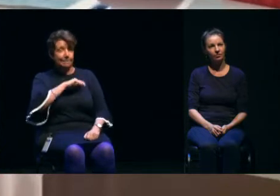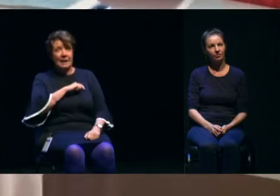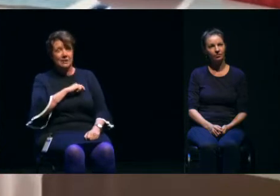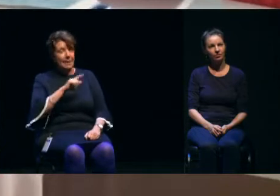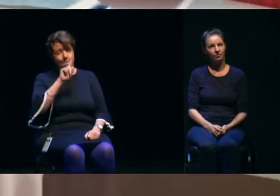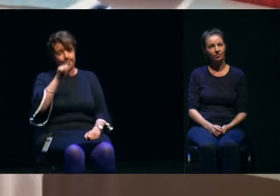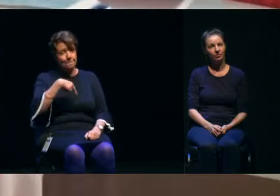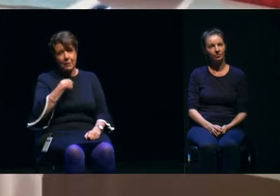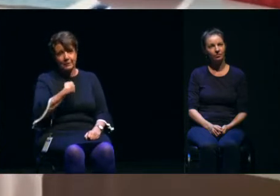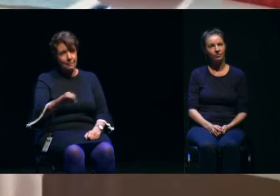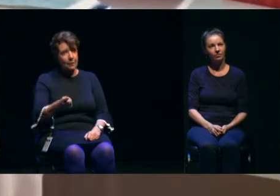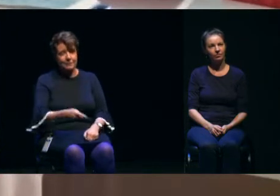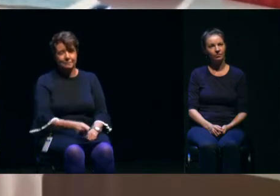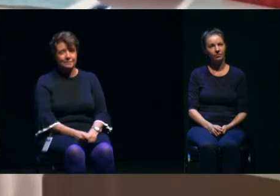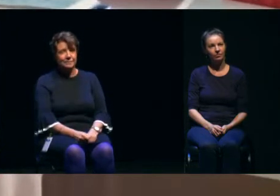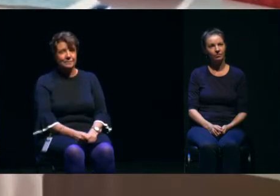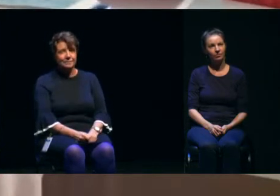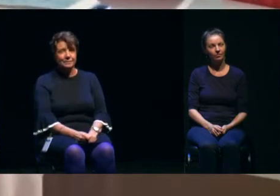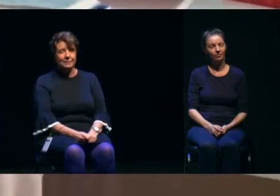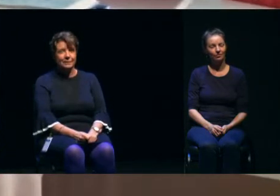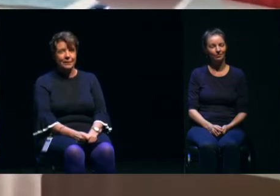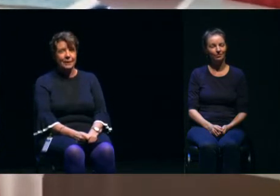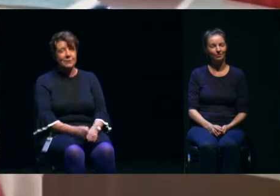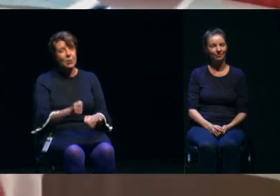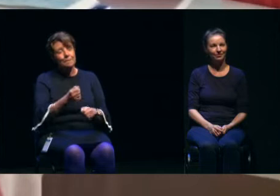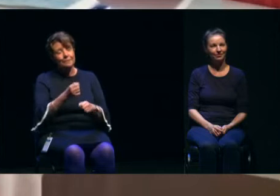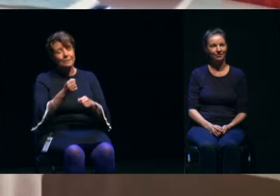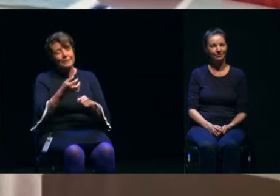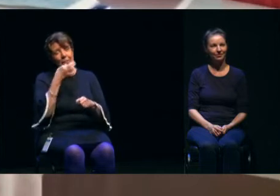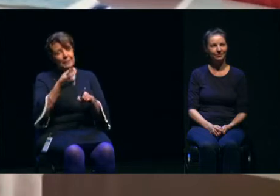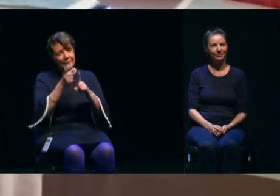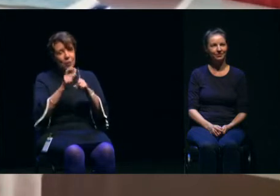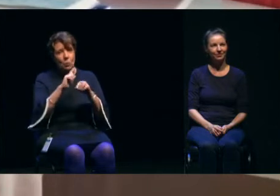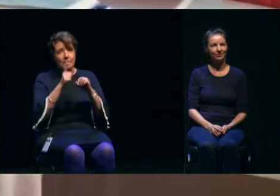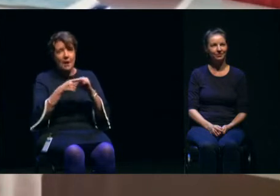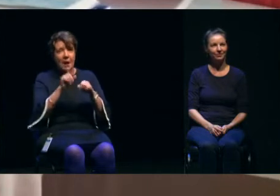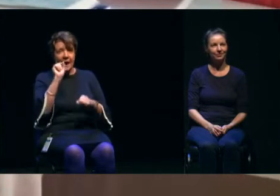almost impossible. So that made it a little difficult. But